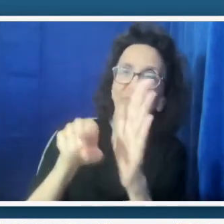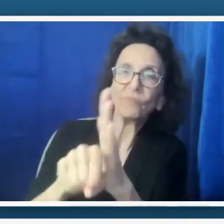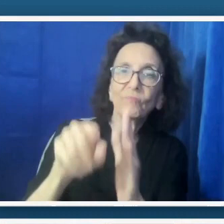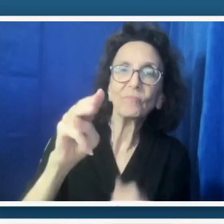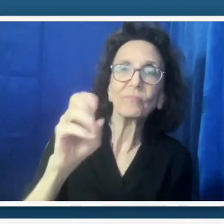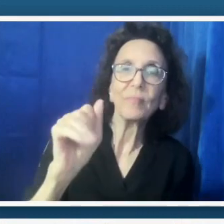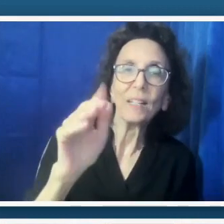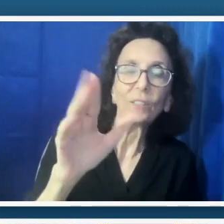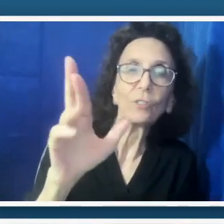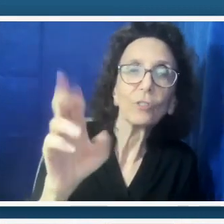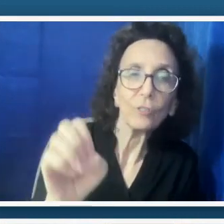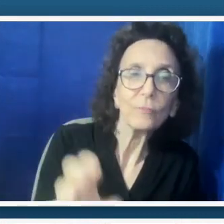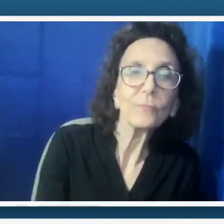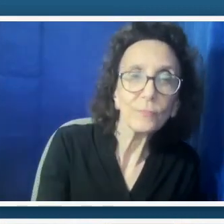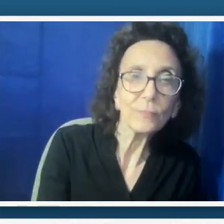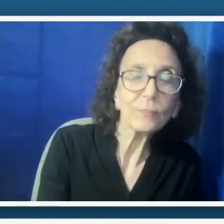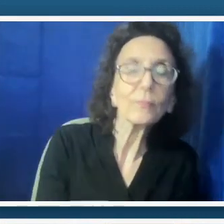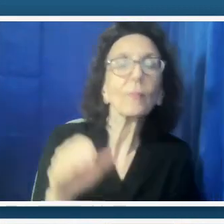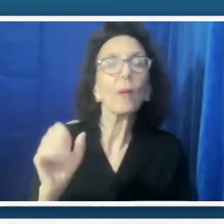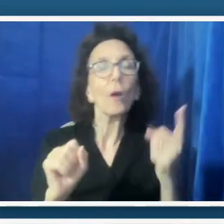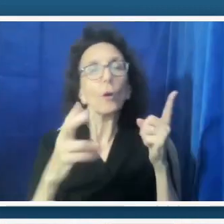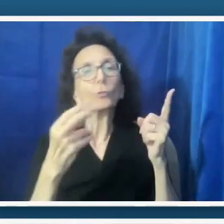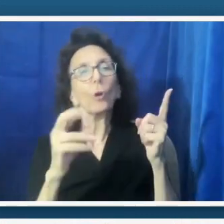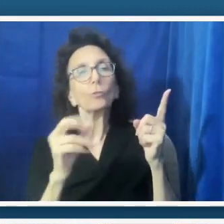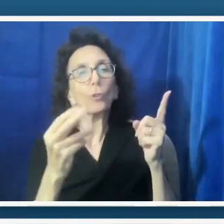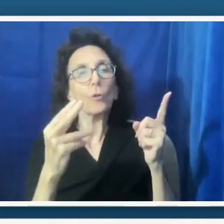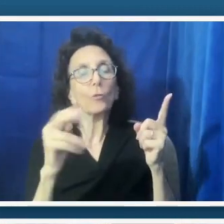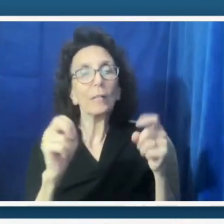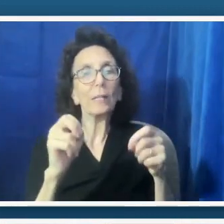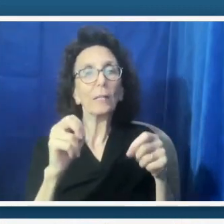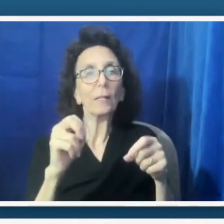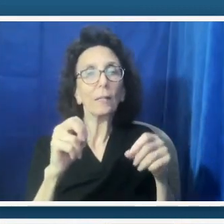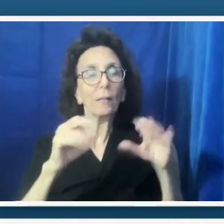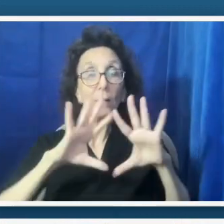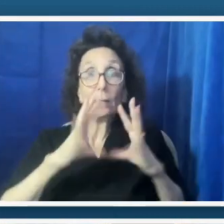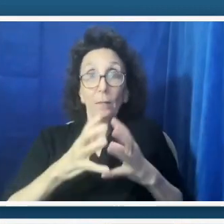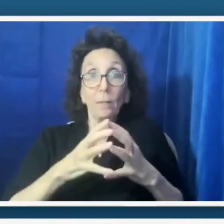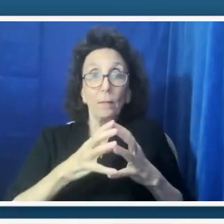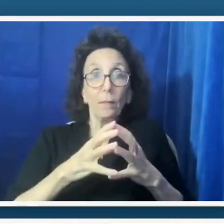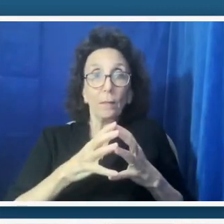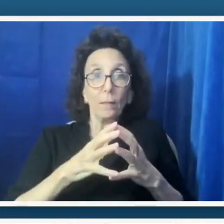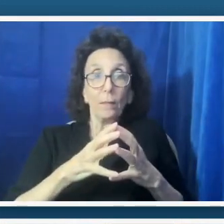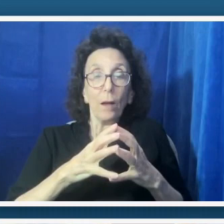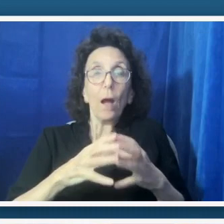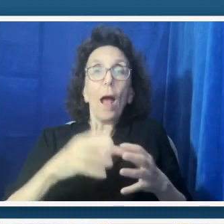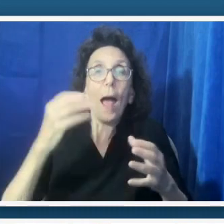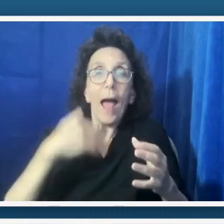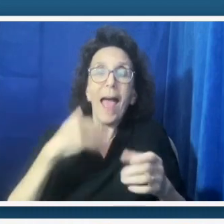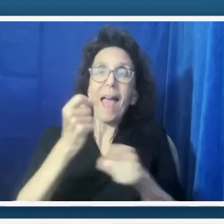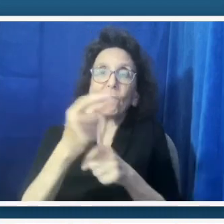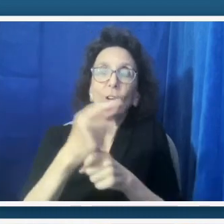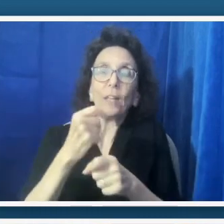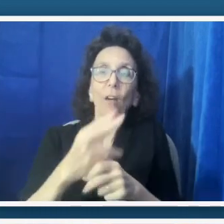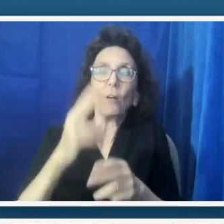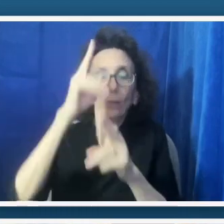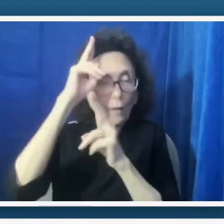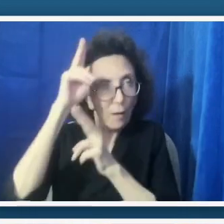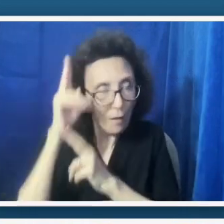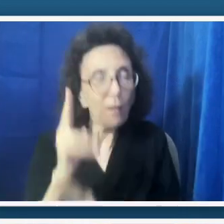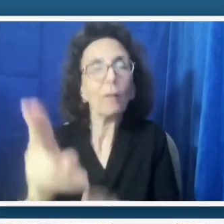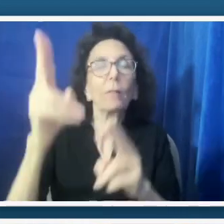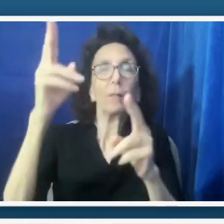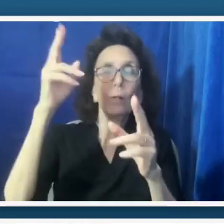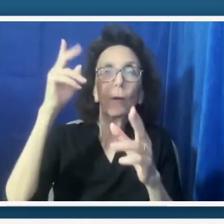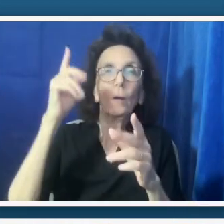The Shoshone Nation holds an annual ceremony commemorating the tragedy. And in 2021, they unveiled the mural you see